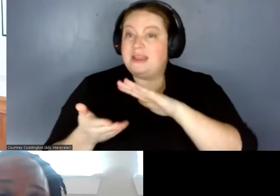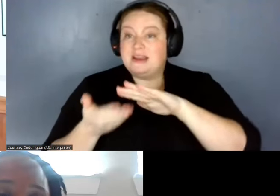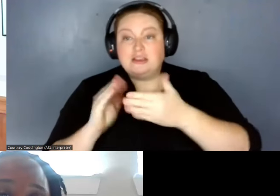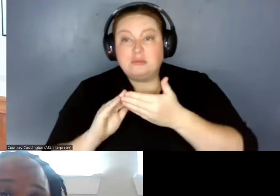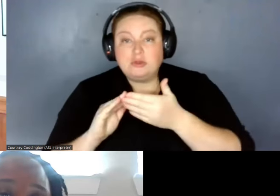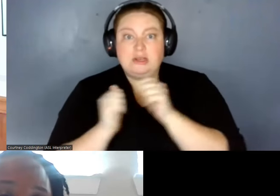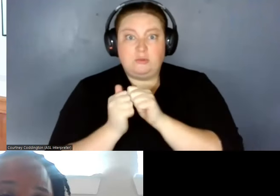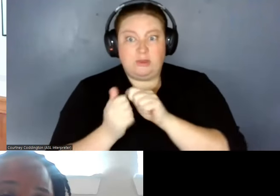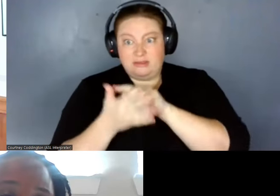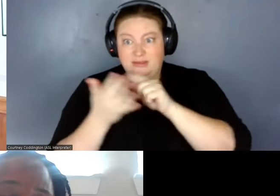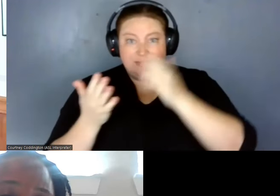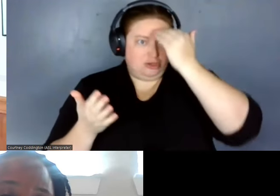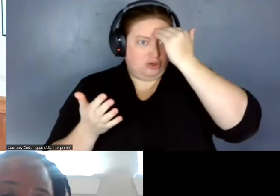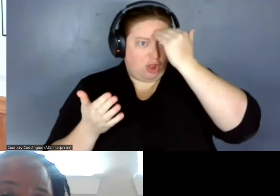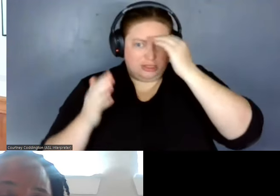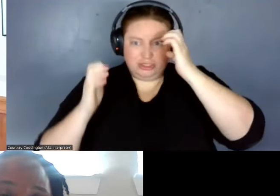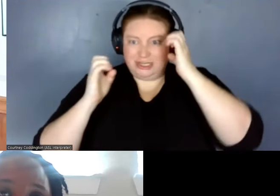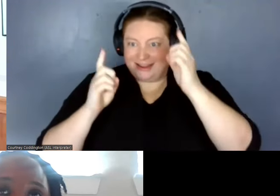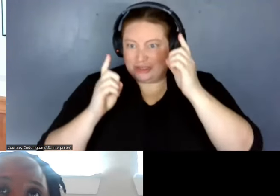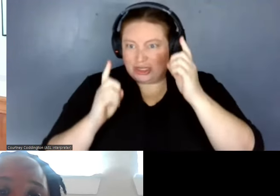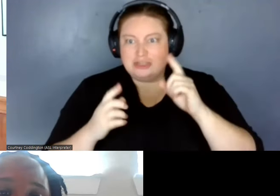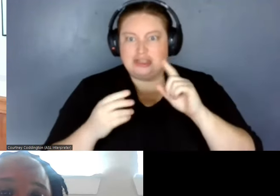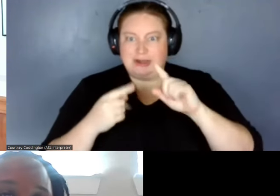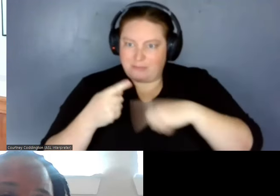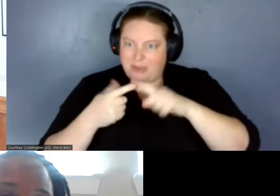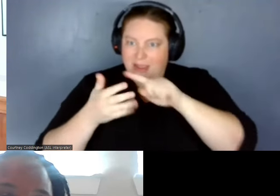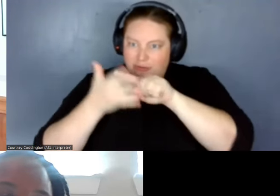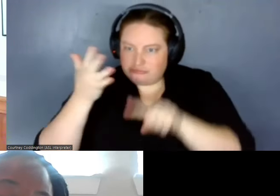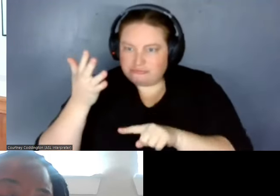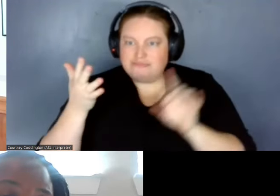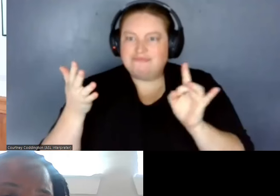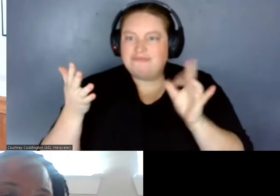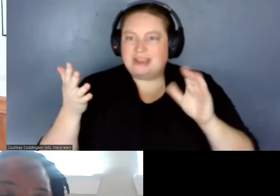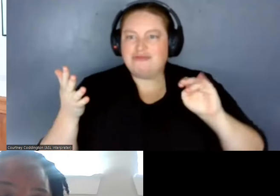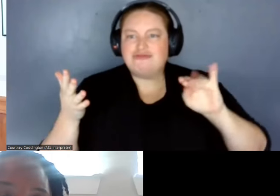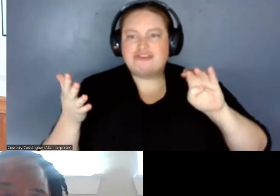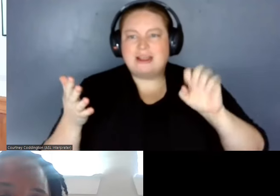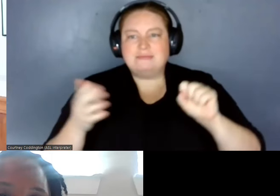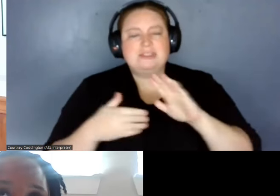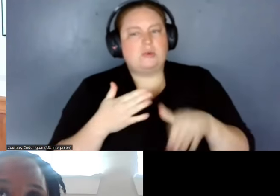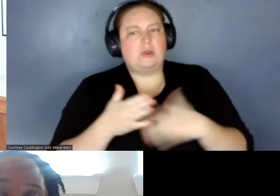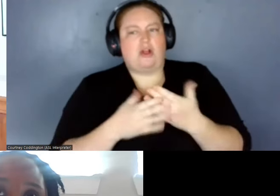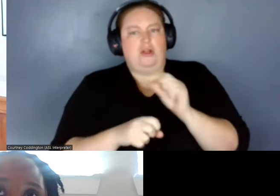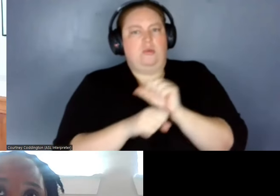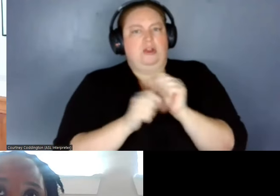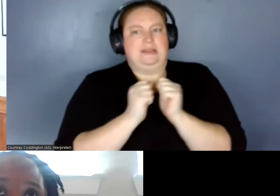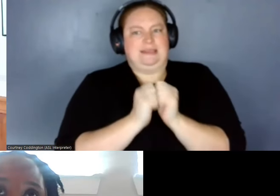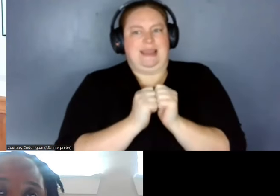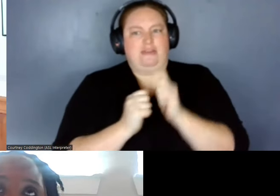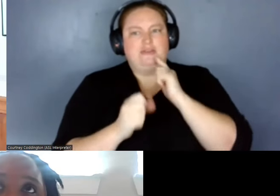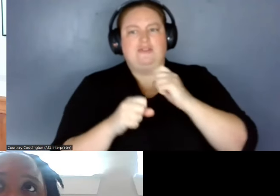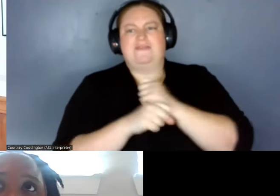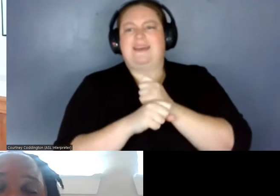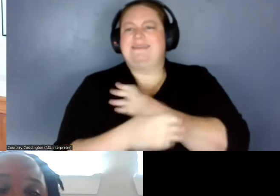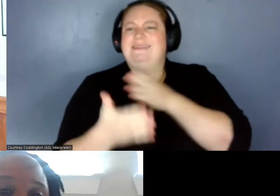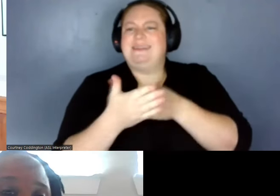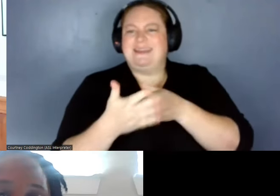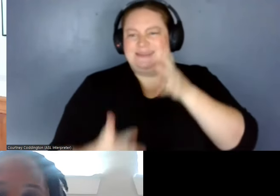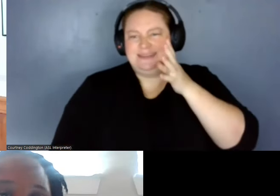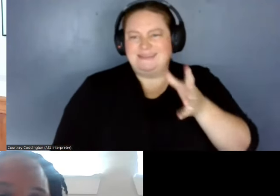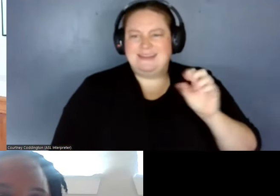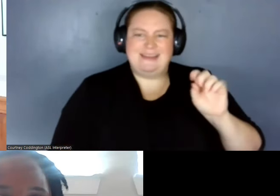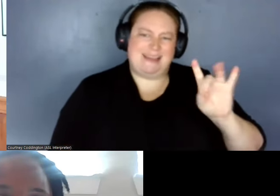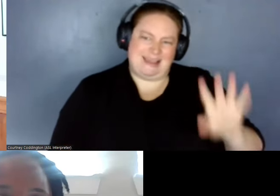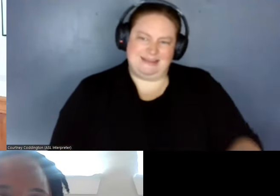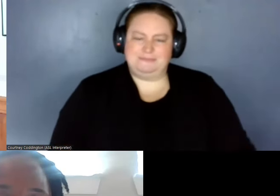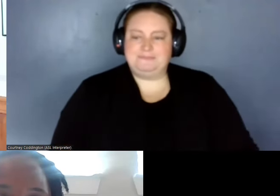that knowledge and that educational tool so we all can work together to combat hate. And I always say, if we don't